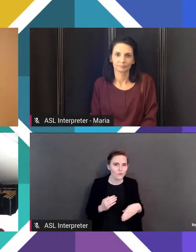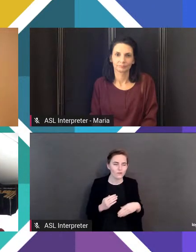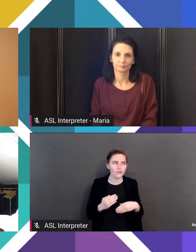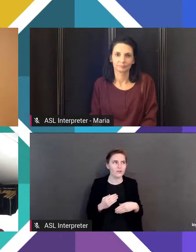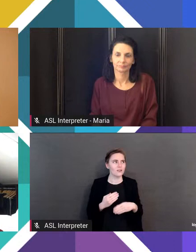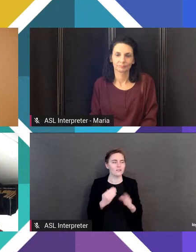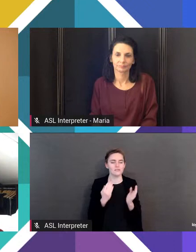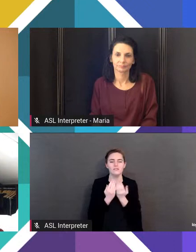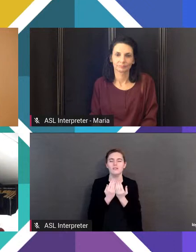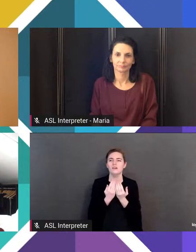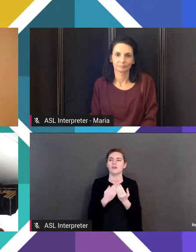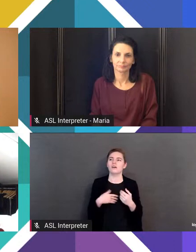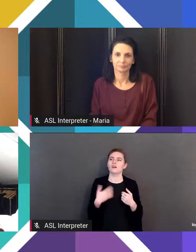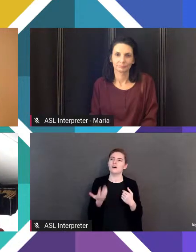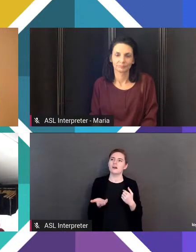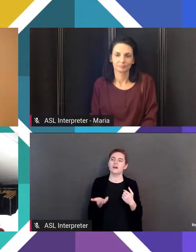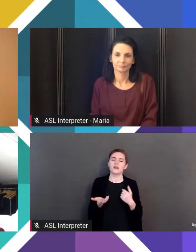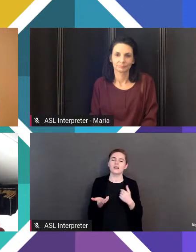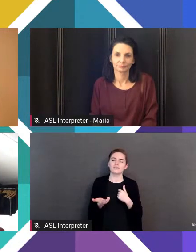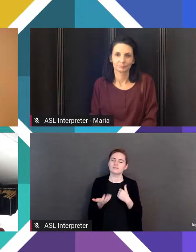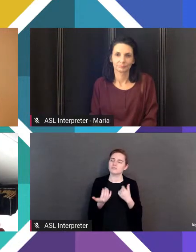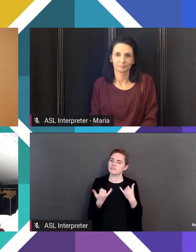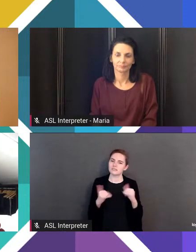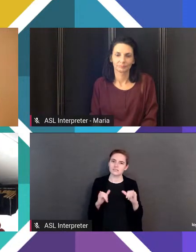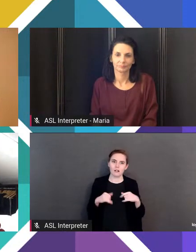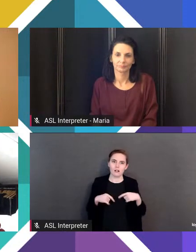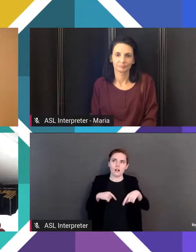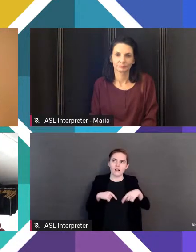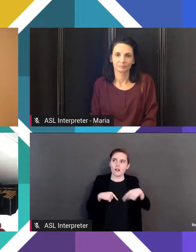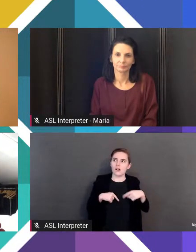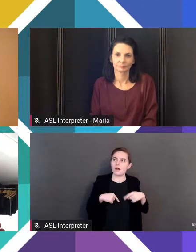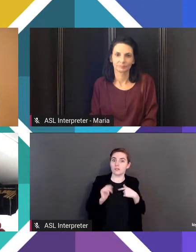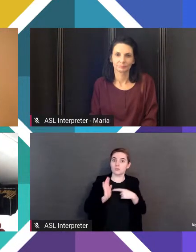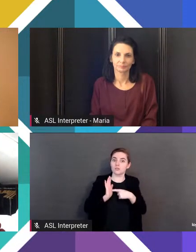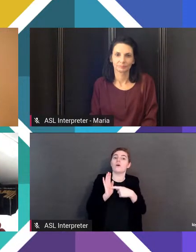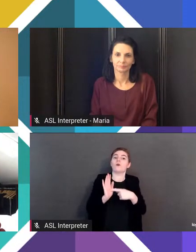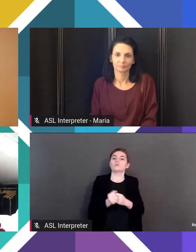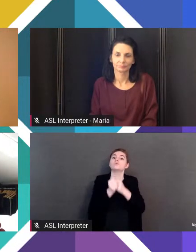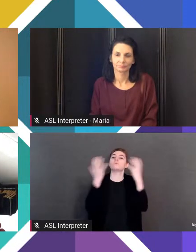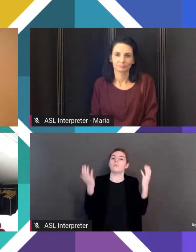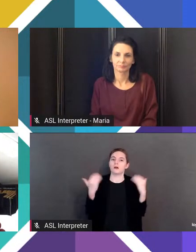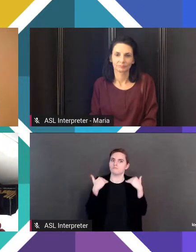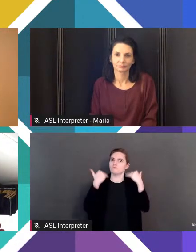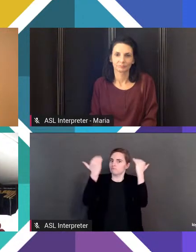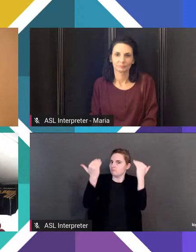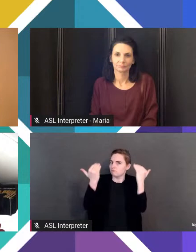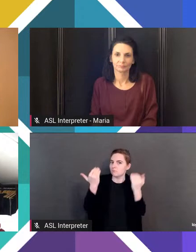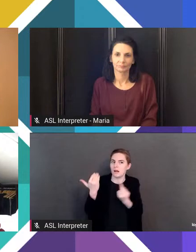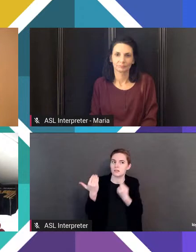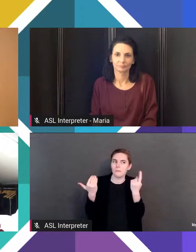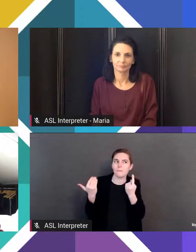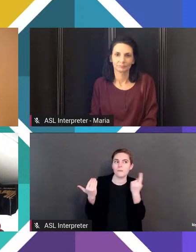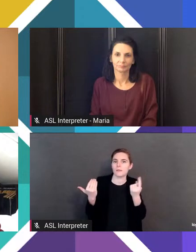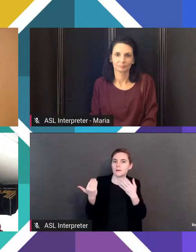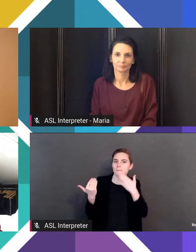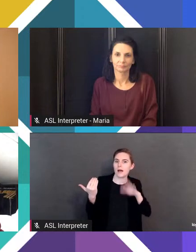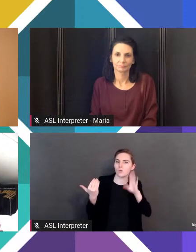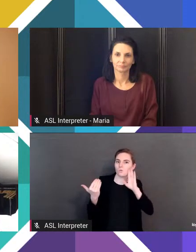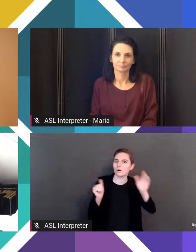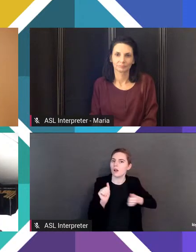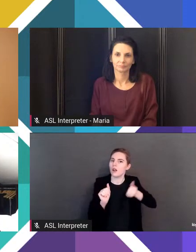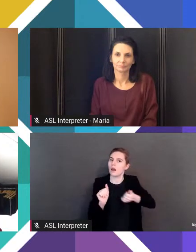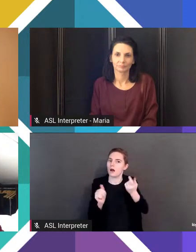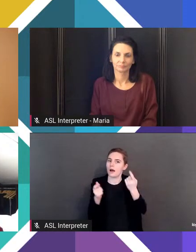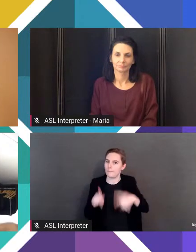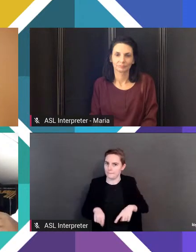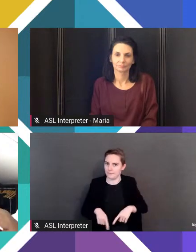instilled this anxiety in me that if I was revealing too much of myself, that there was like something bad was going to come out of it. Mm-hmm.